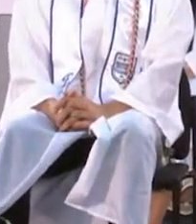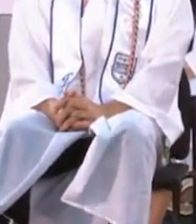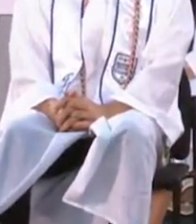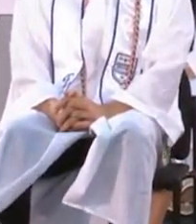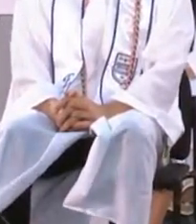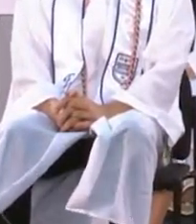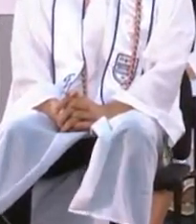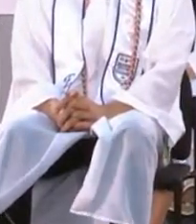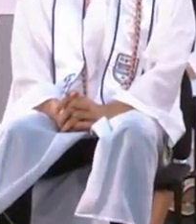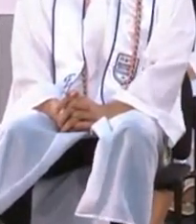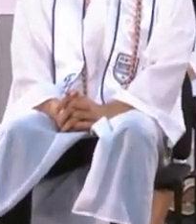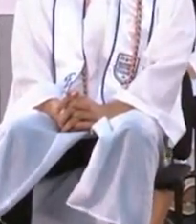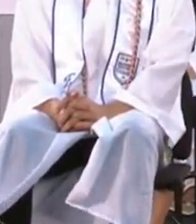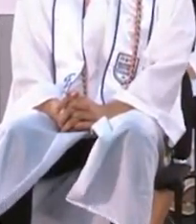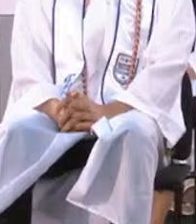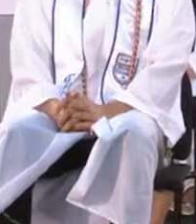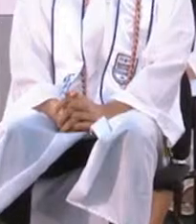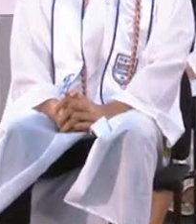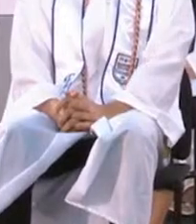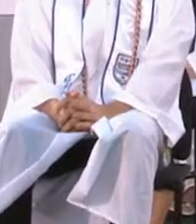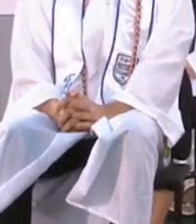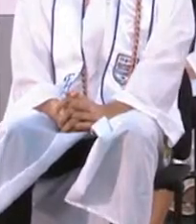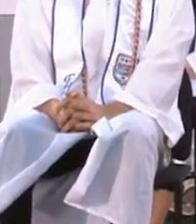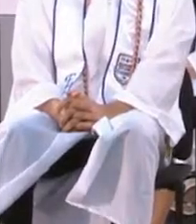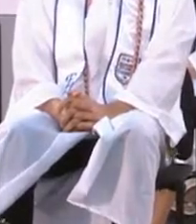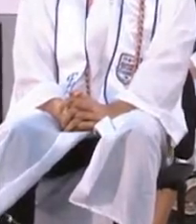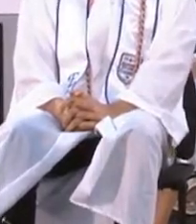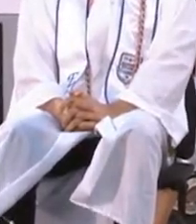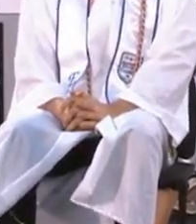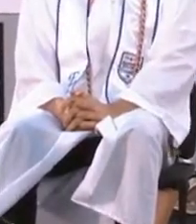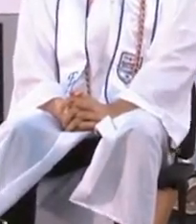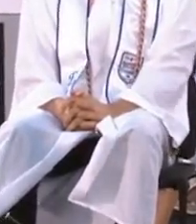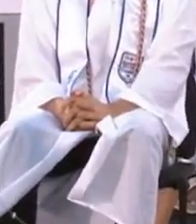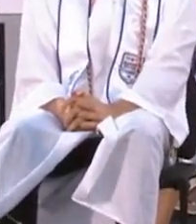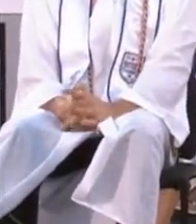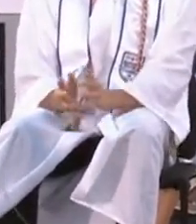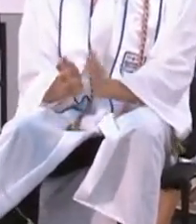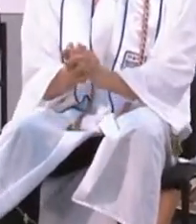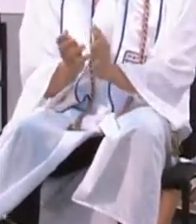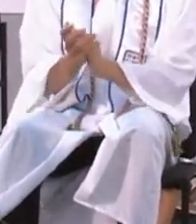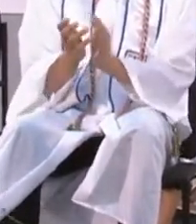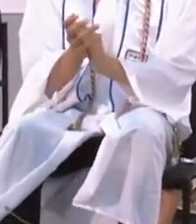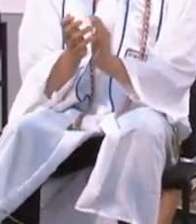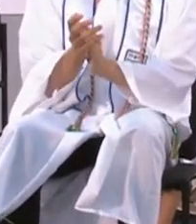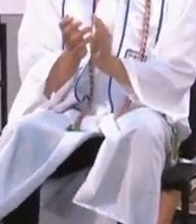academic scholarship majoring in computer science.